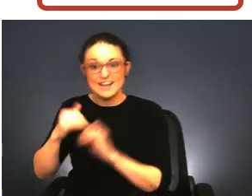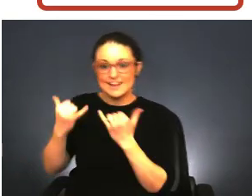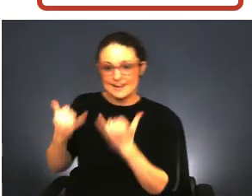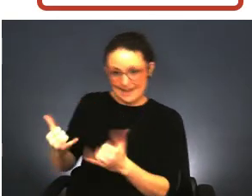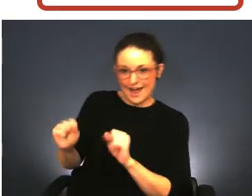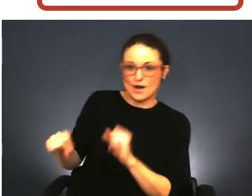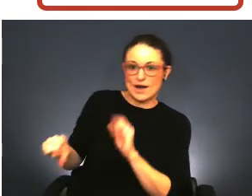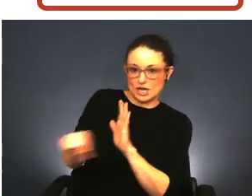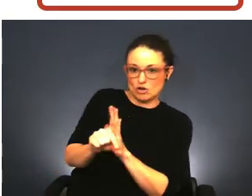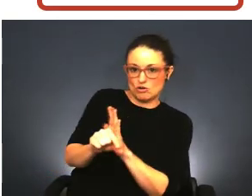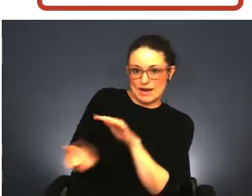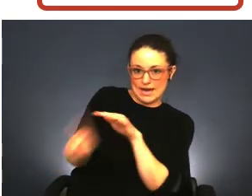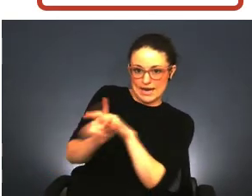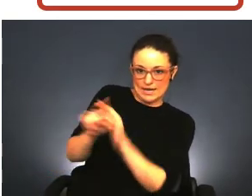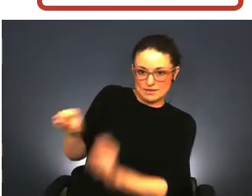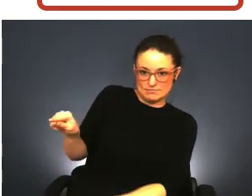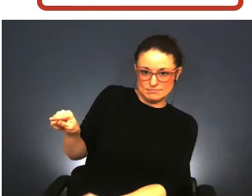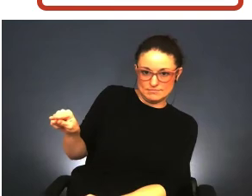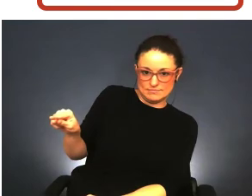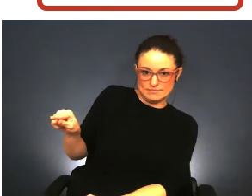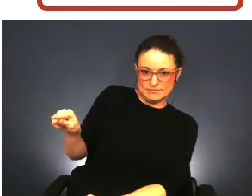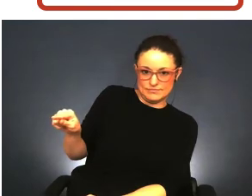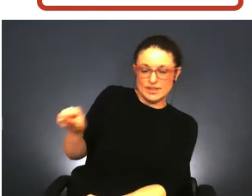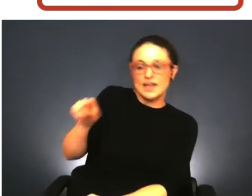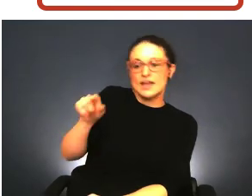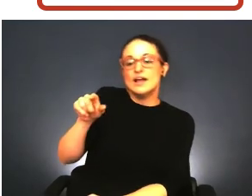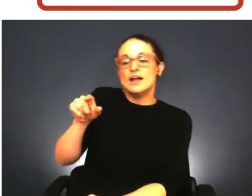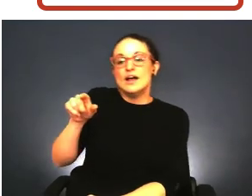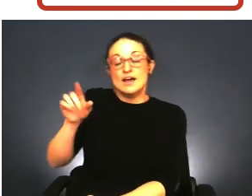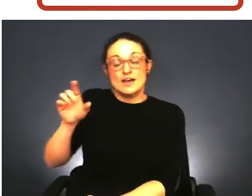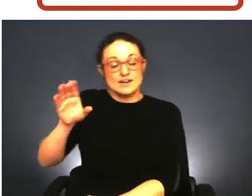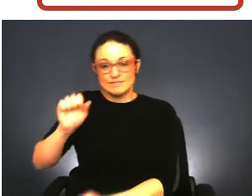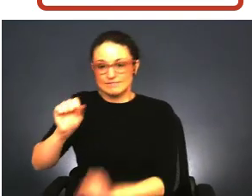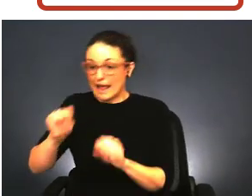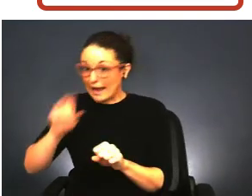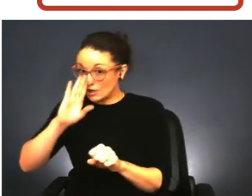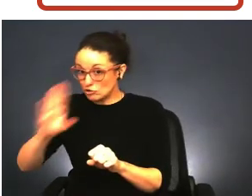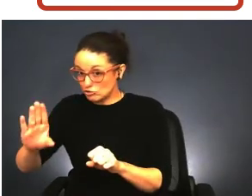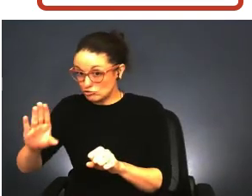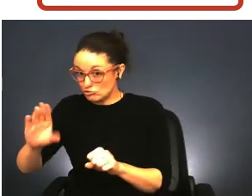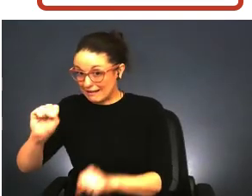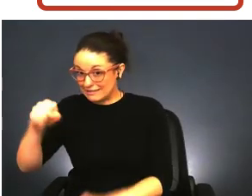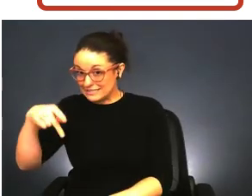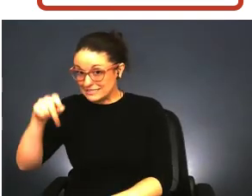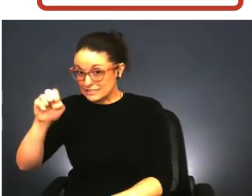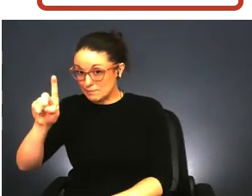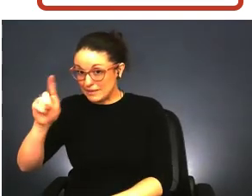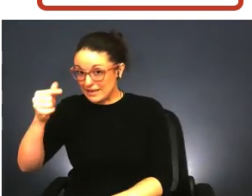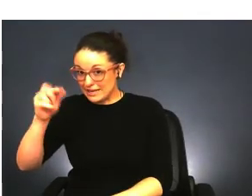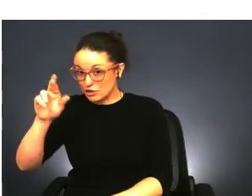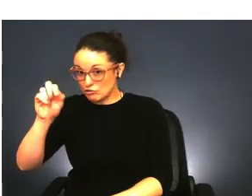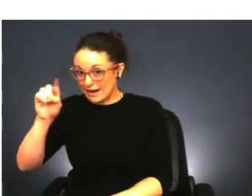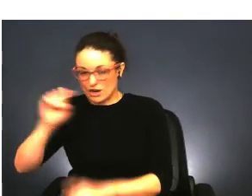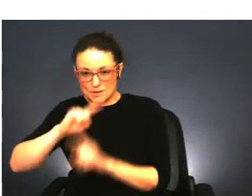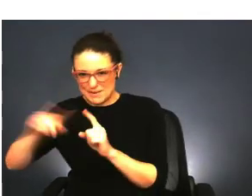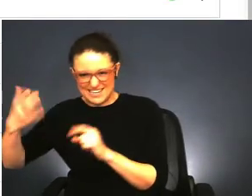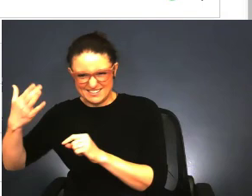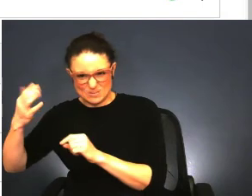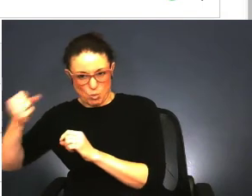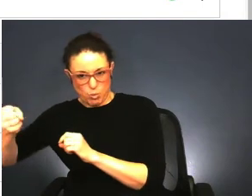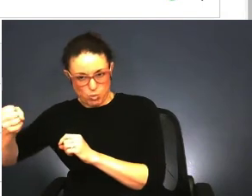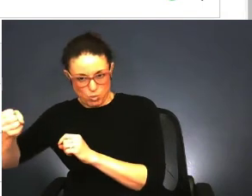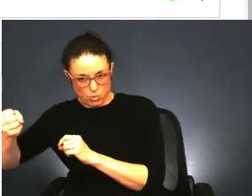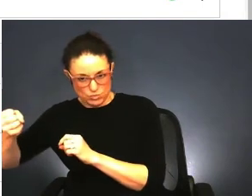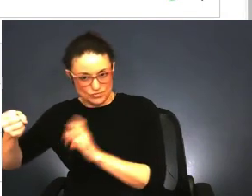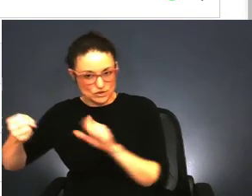to SpeedGrader. I don't want to do that yet because there are other options. So I'll go into my assignments. I'll go